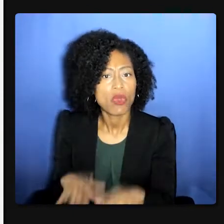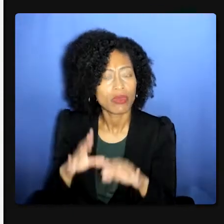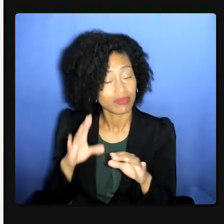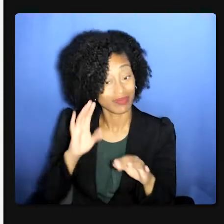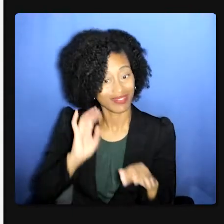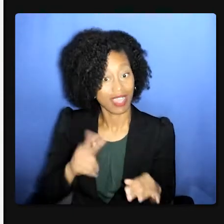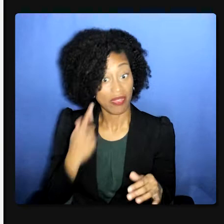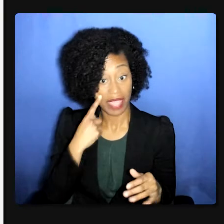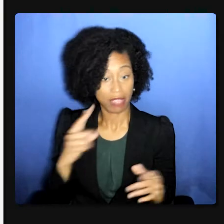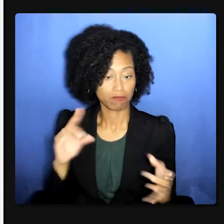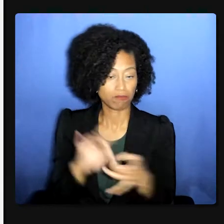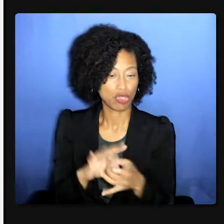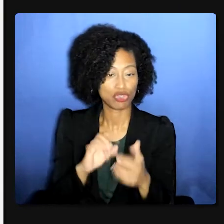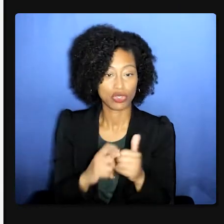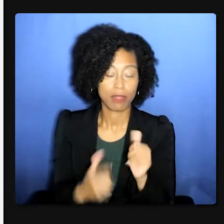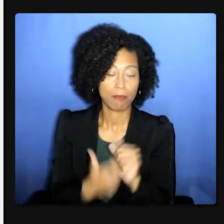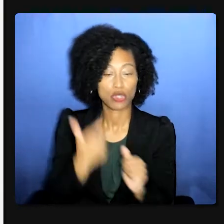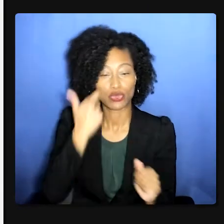revision of the dev branch.